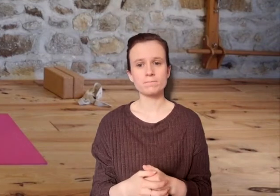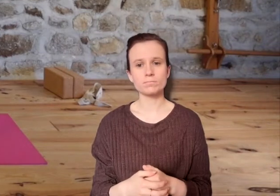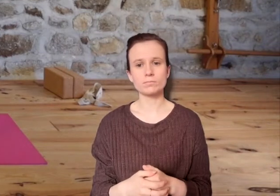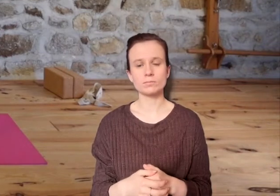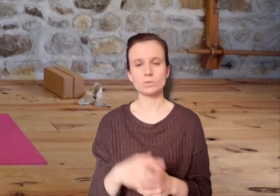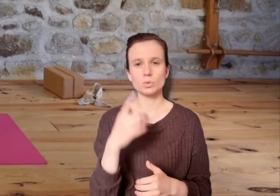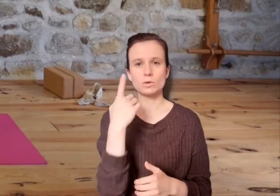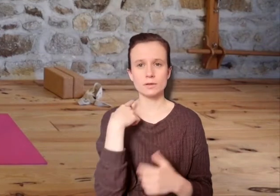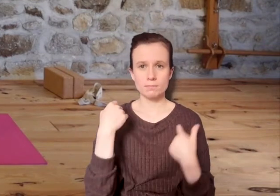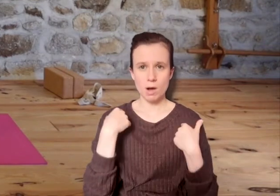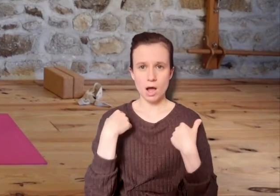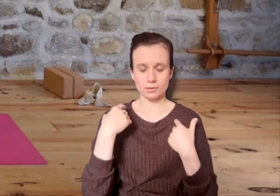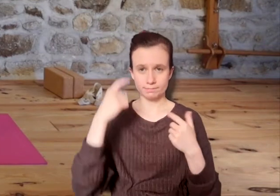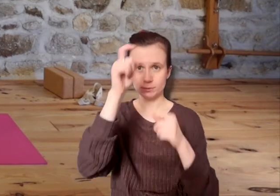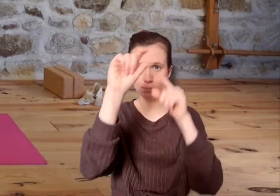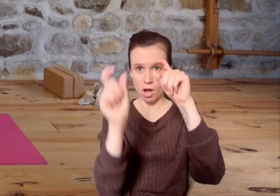inhale, regardless of where you are.